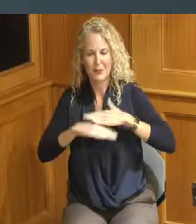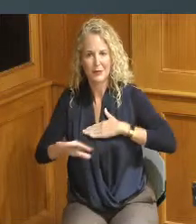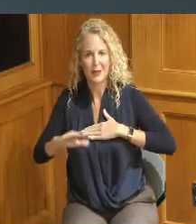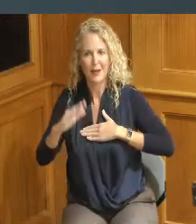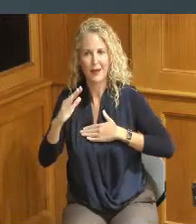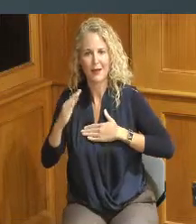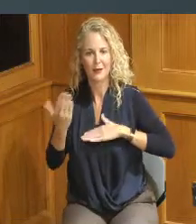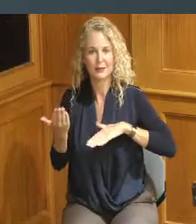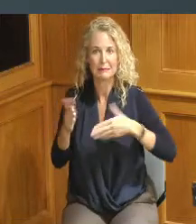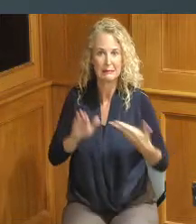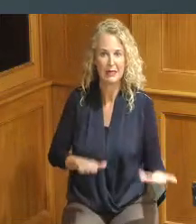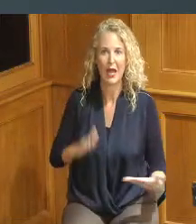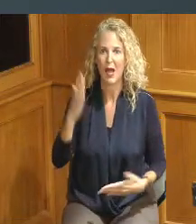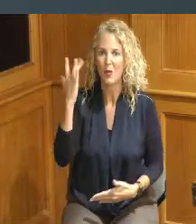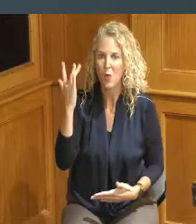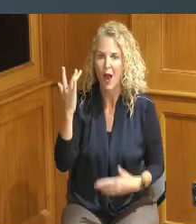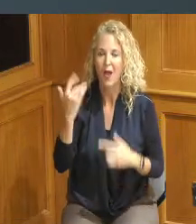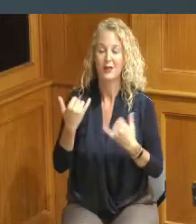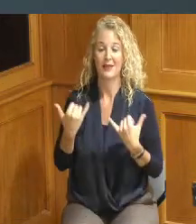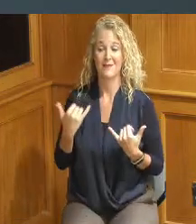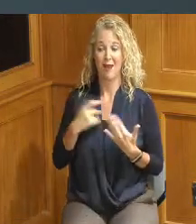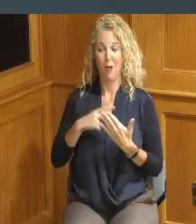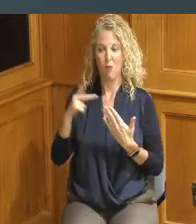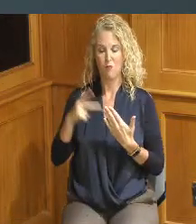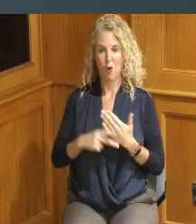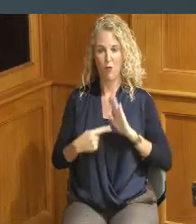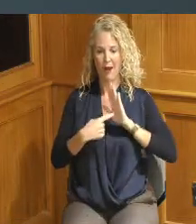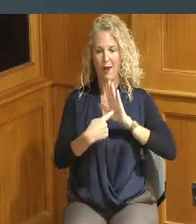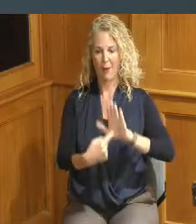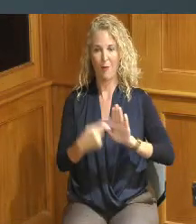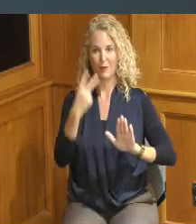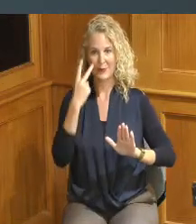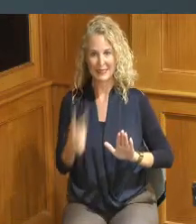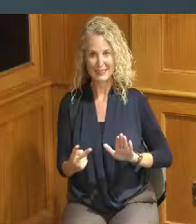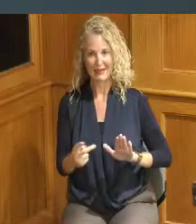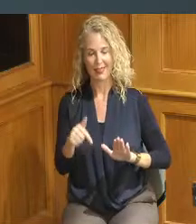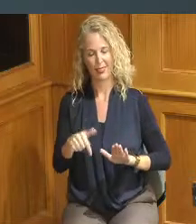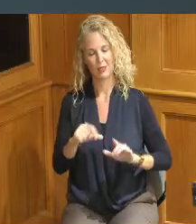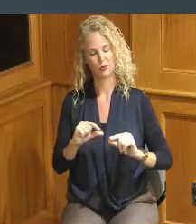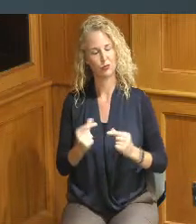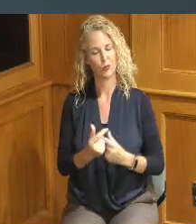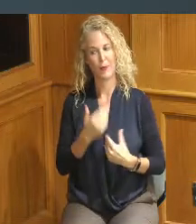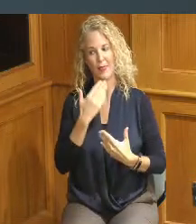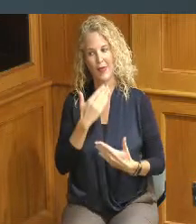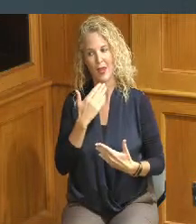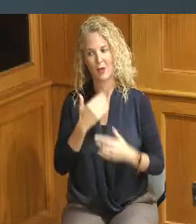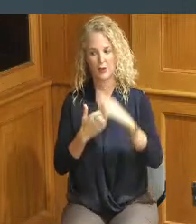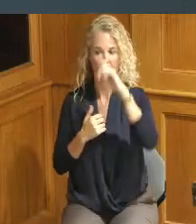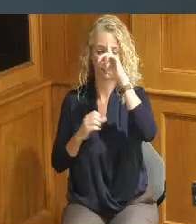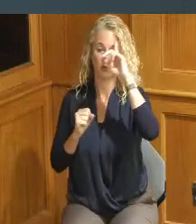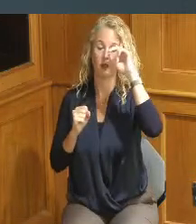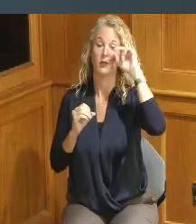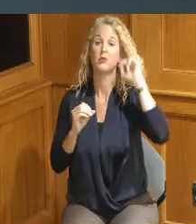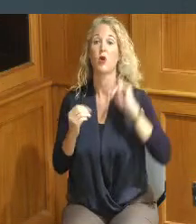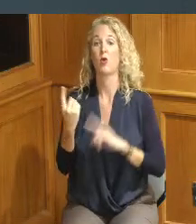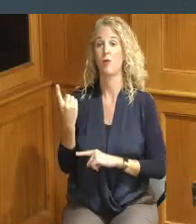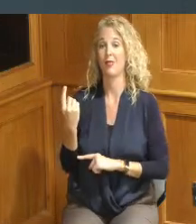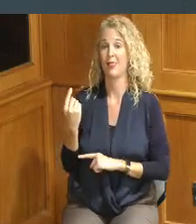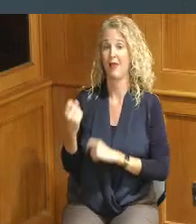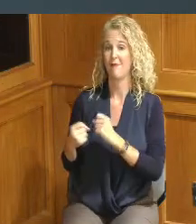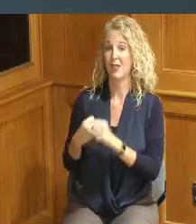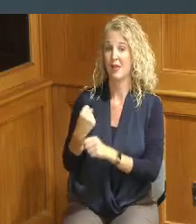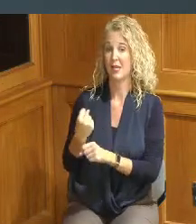a program with real results, thanks to Cradle Cincinnati. So over the past 11 years, Cradle